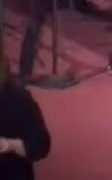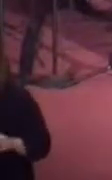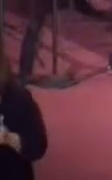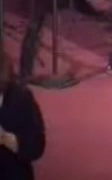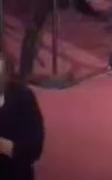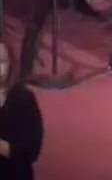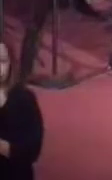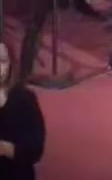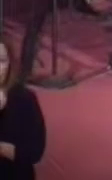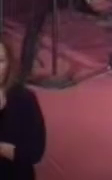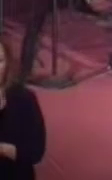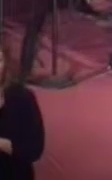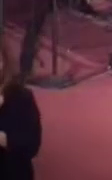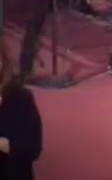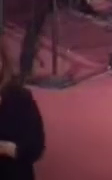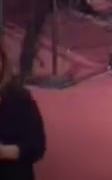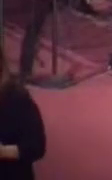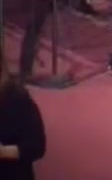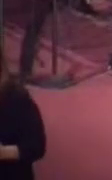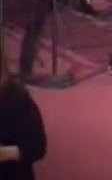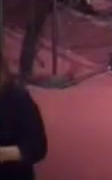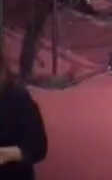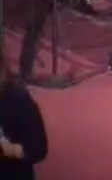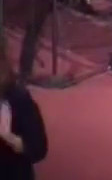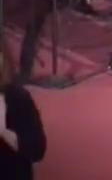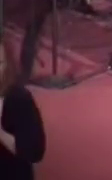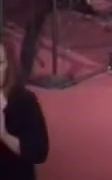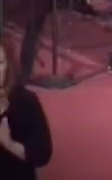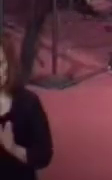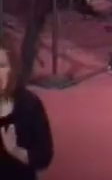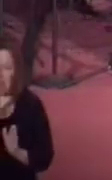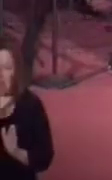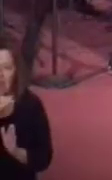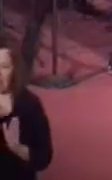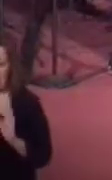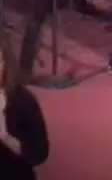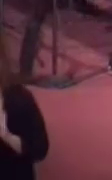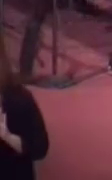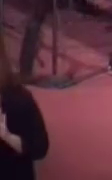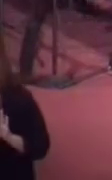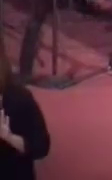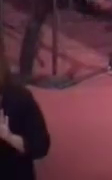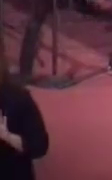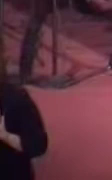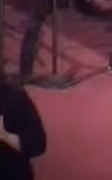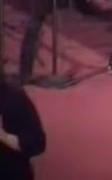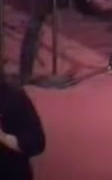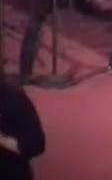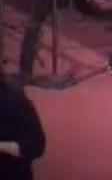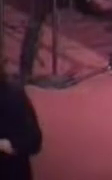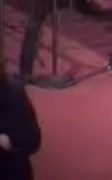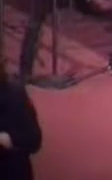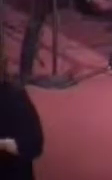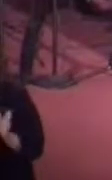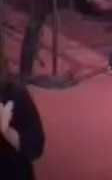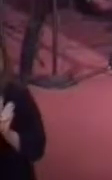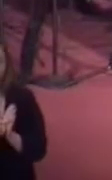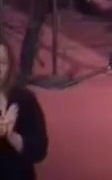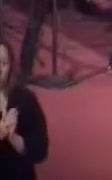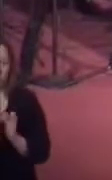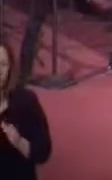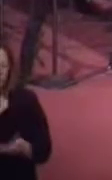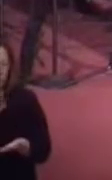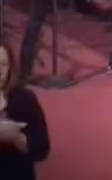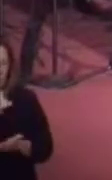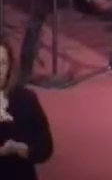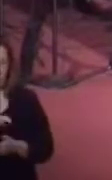or at least his co-workers who were so anti-God, anti-Yahweh, that they set up laws and precepts in order to prevent him